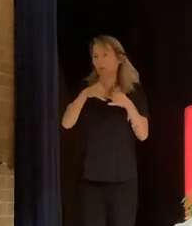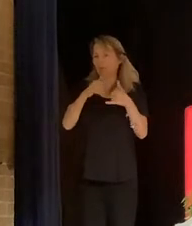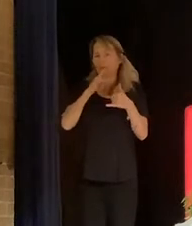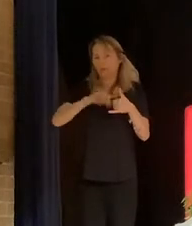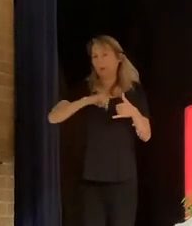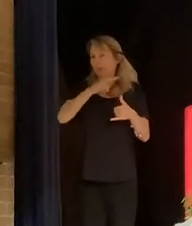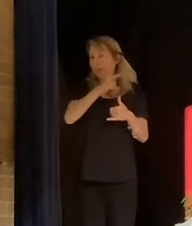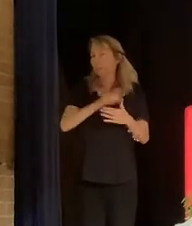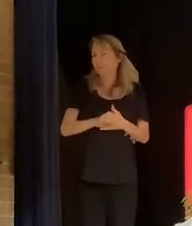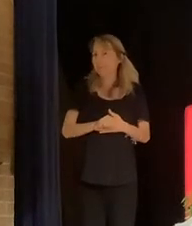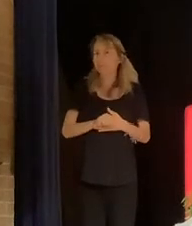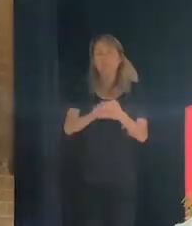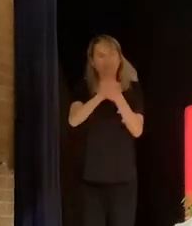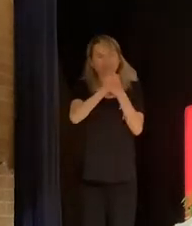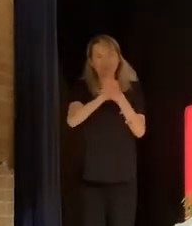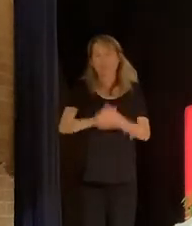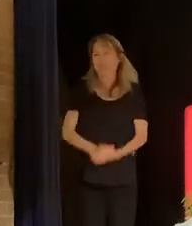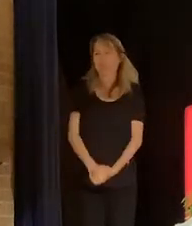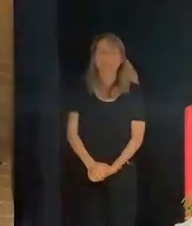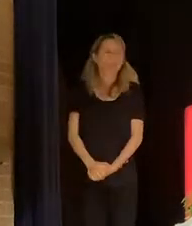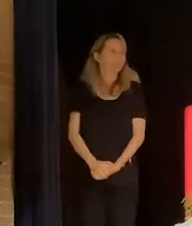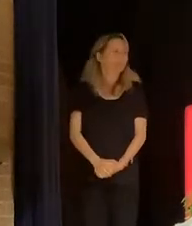him. Congratulations.